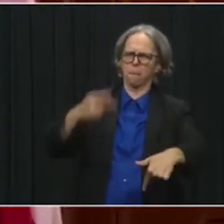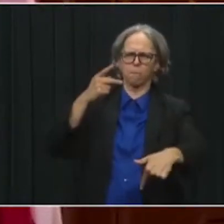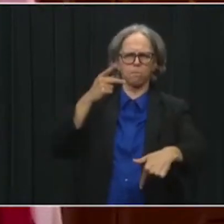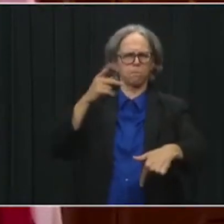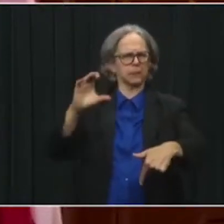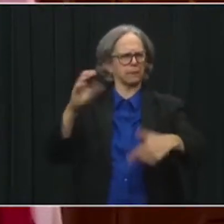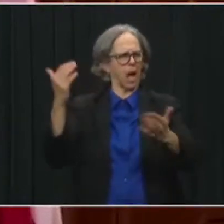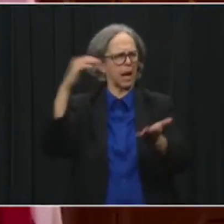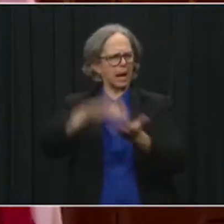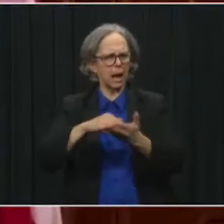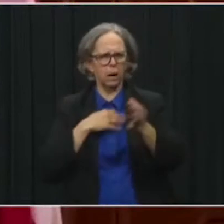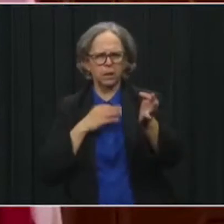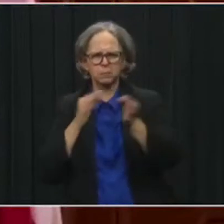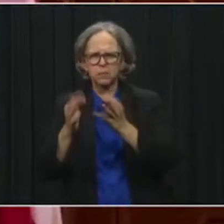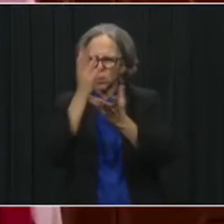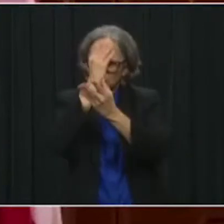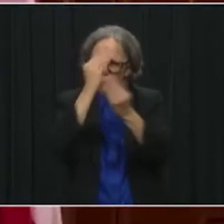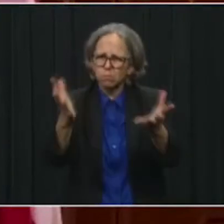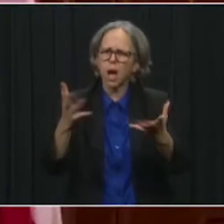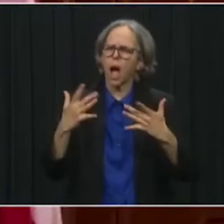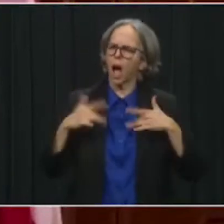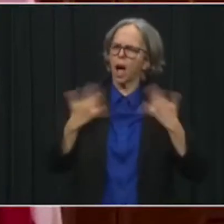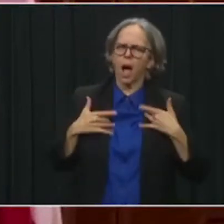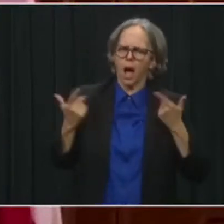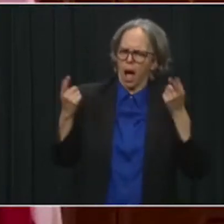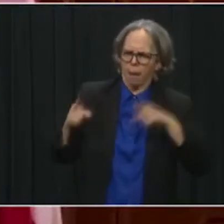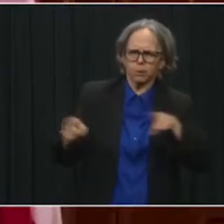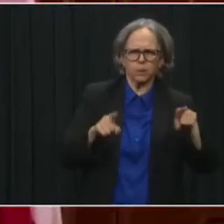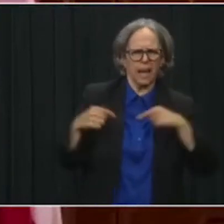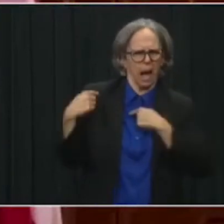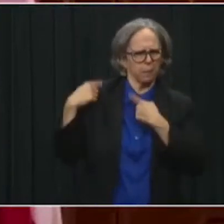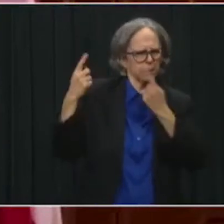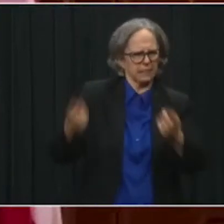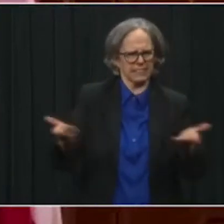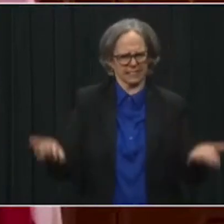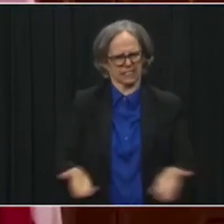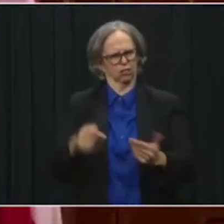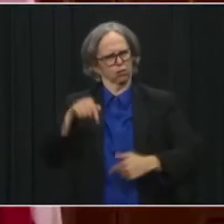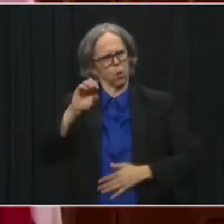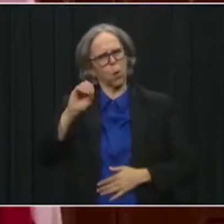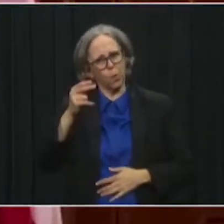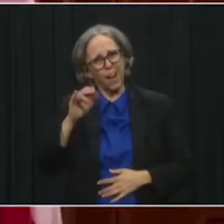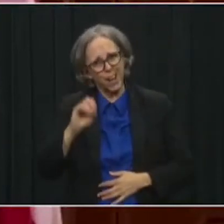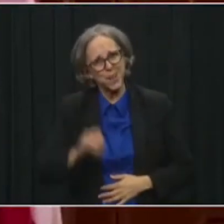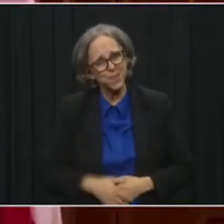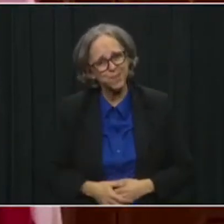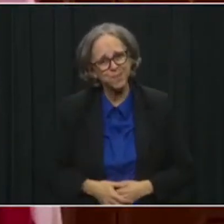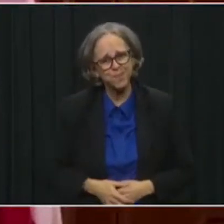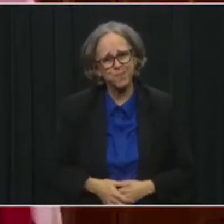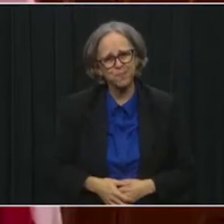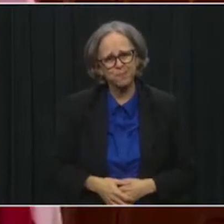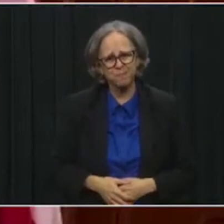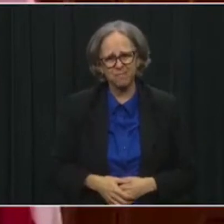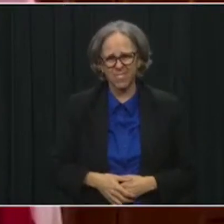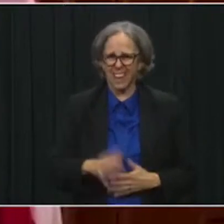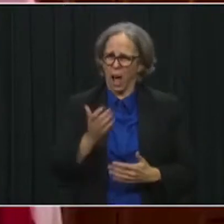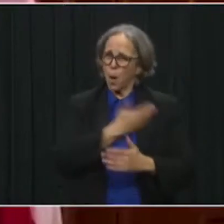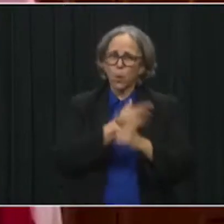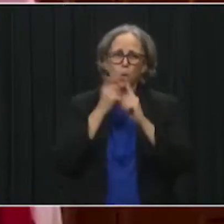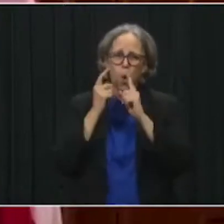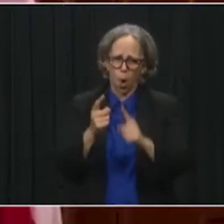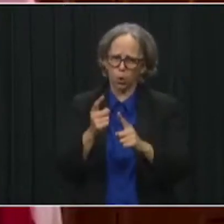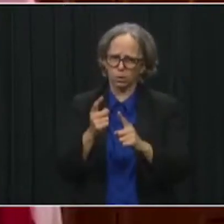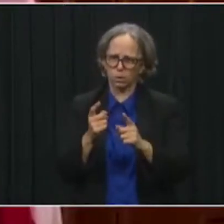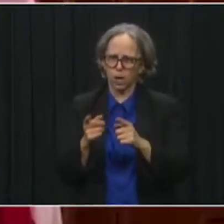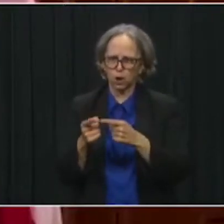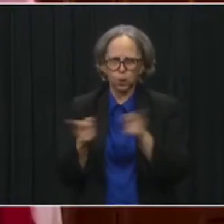up to date in Ohio on exactly where we are. The name of the game today is vaccines. This is where